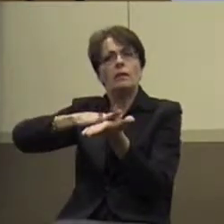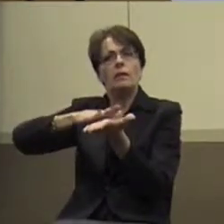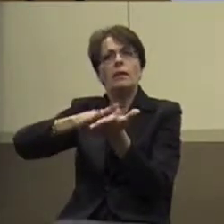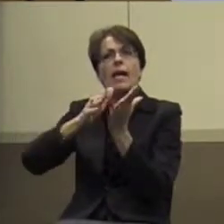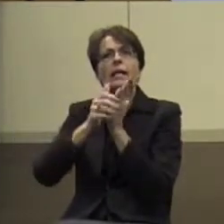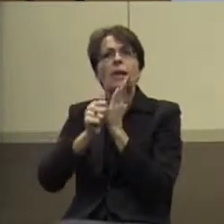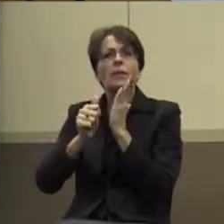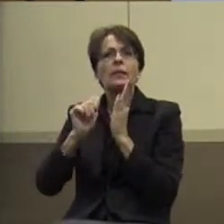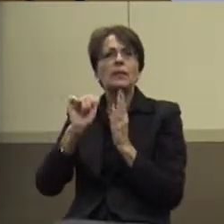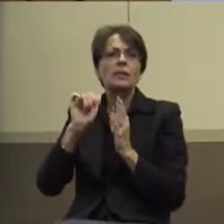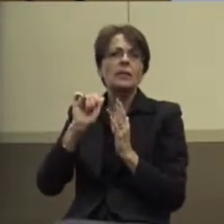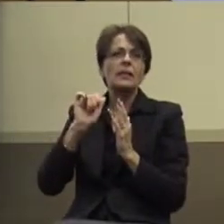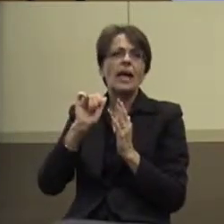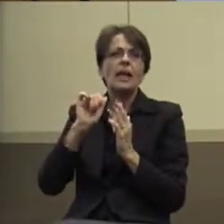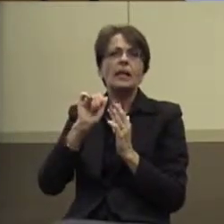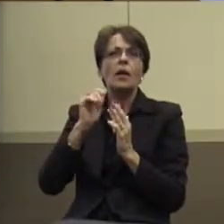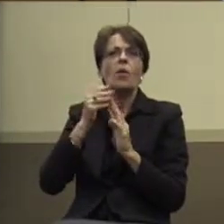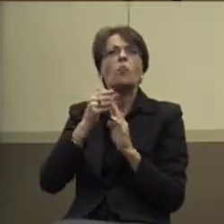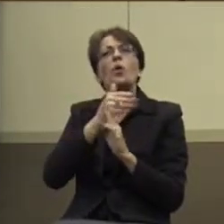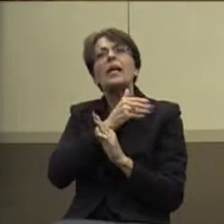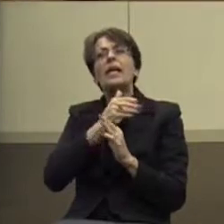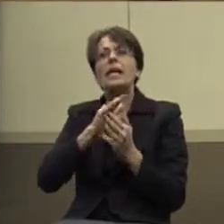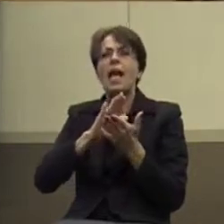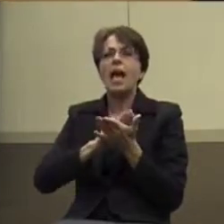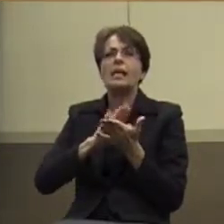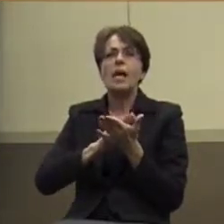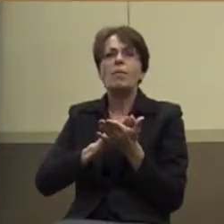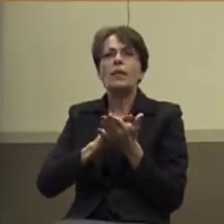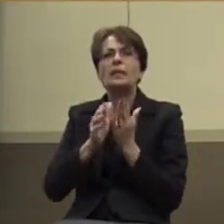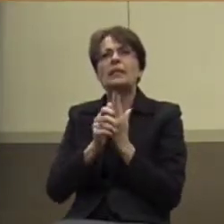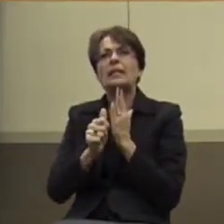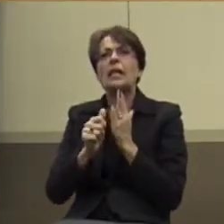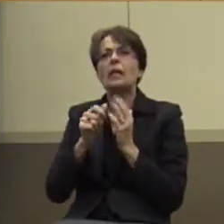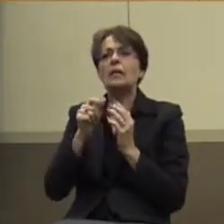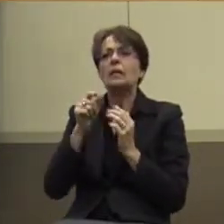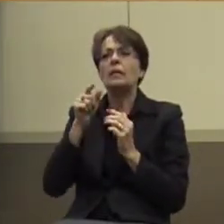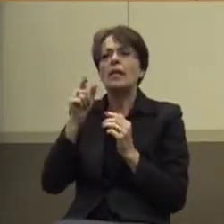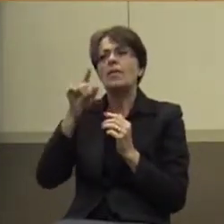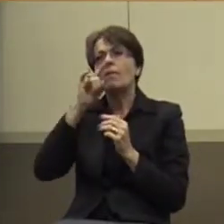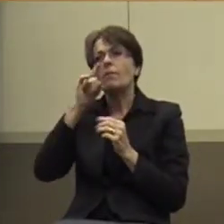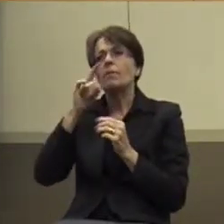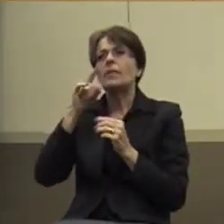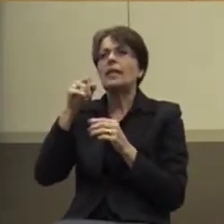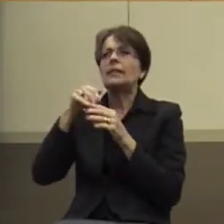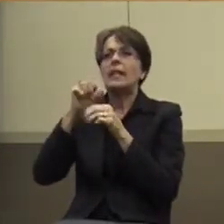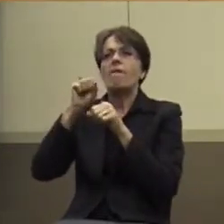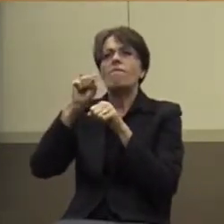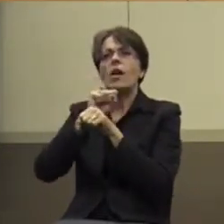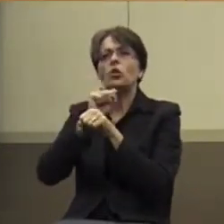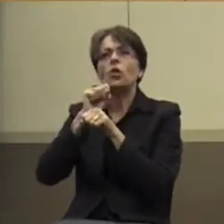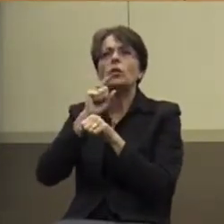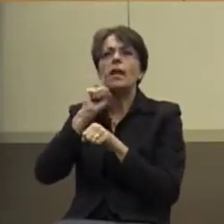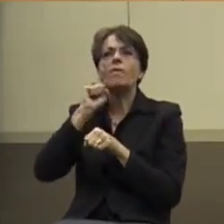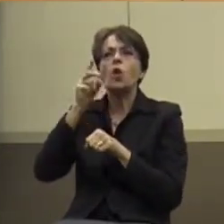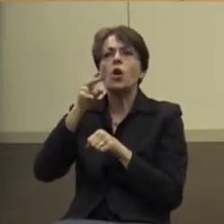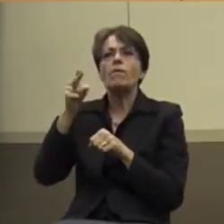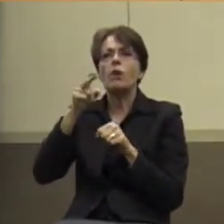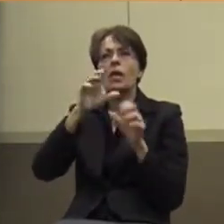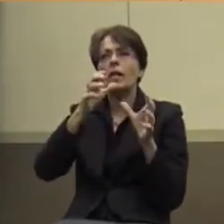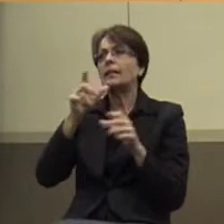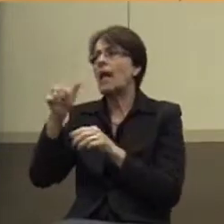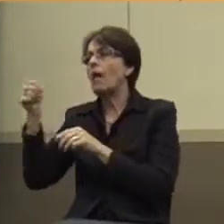pre-academic skills because this kid's in a functional deaf and hard of hearing class. Other kids that are deaf but also have